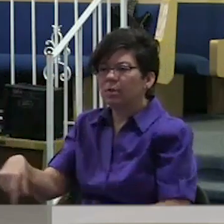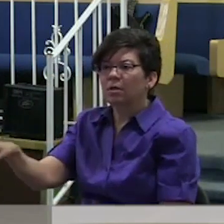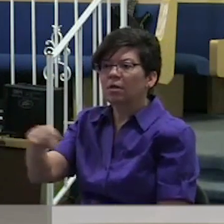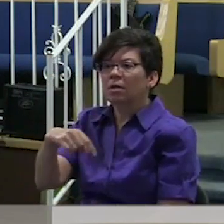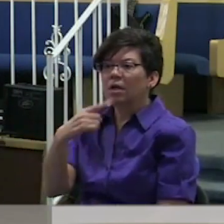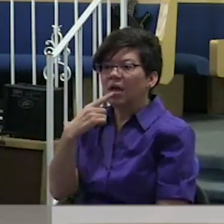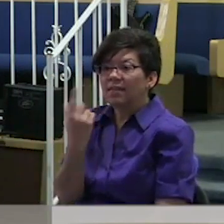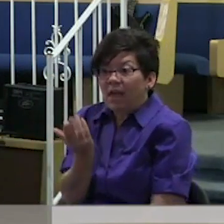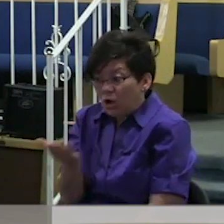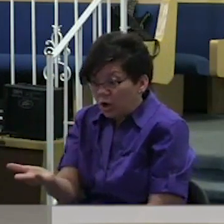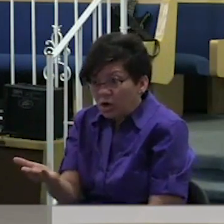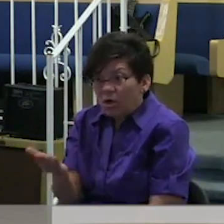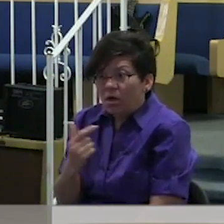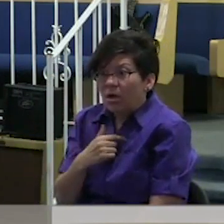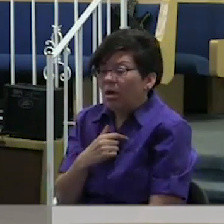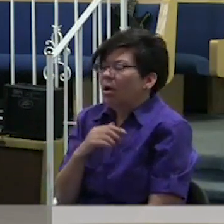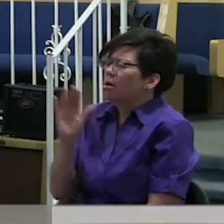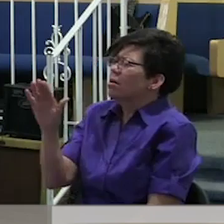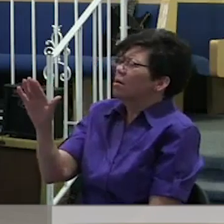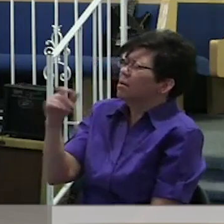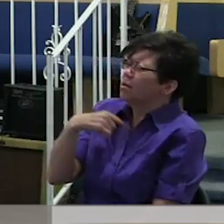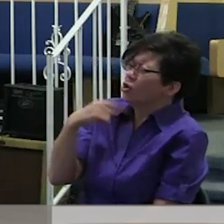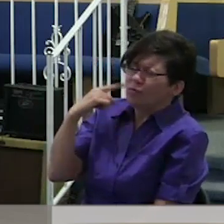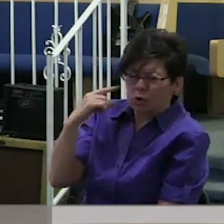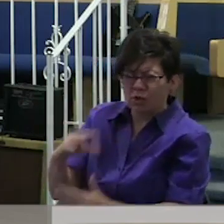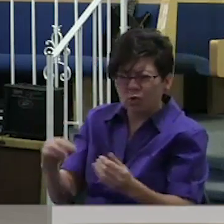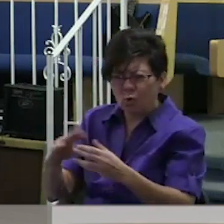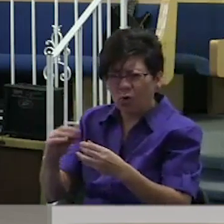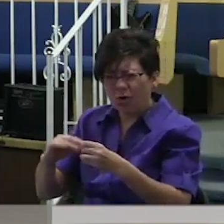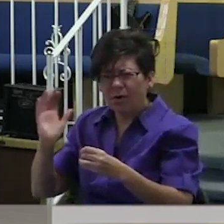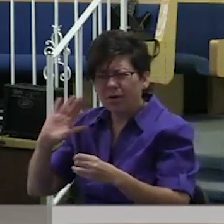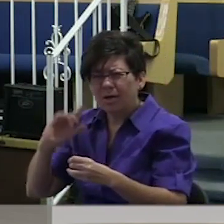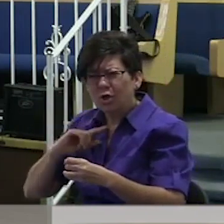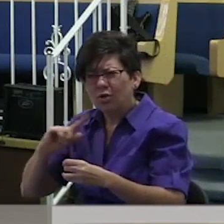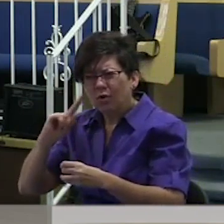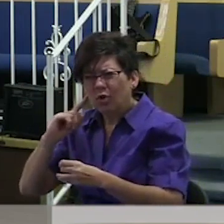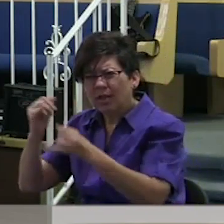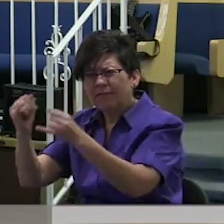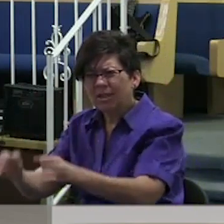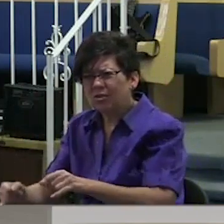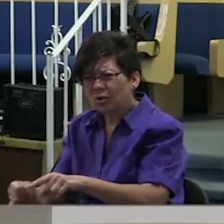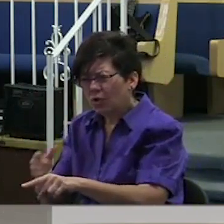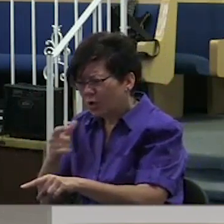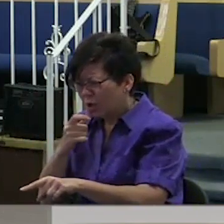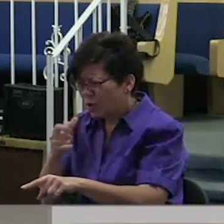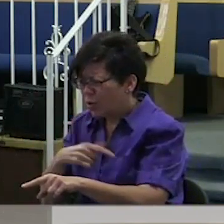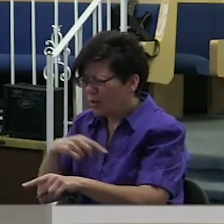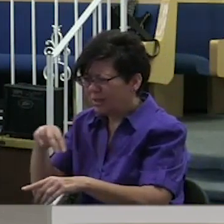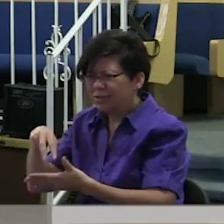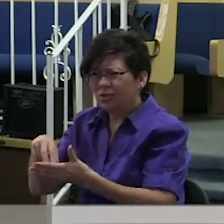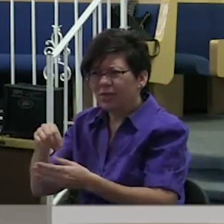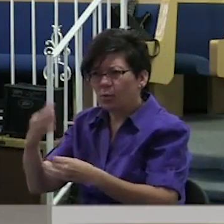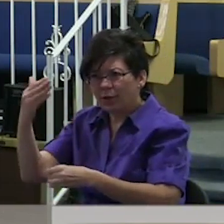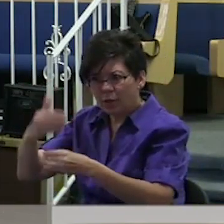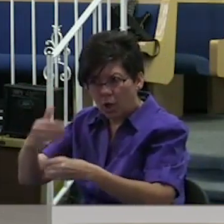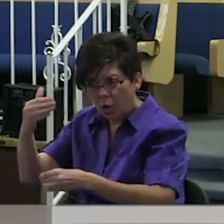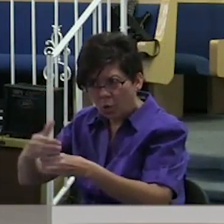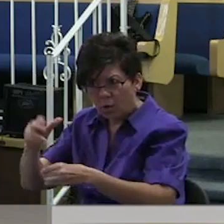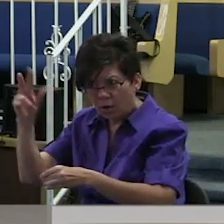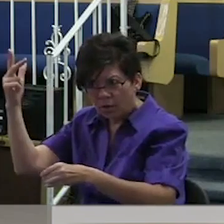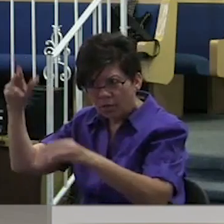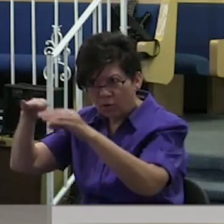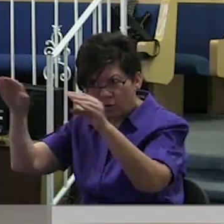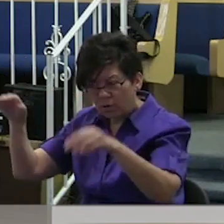they're sat in a window. Now, we probably all heard the story about this individual who sat in this window on this